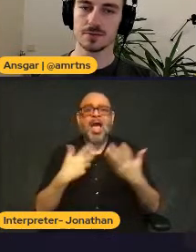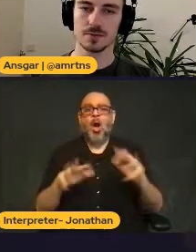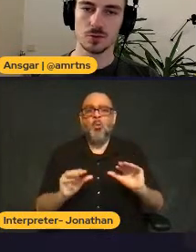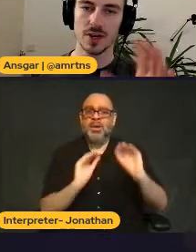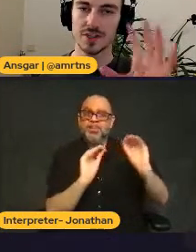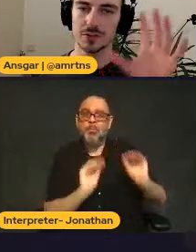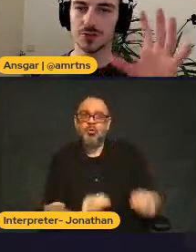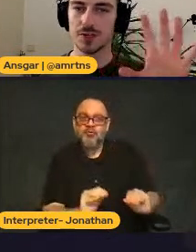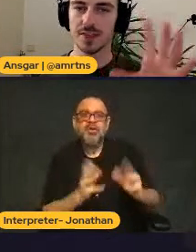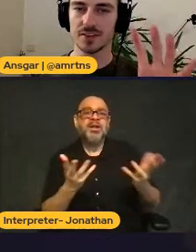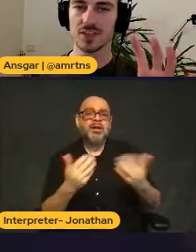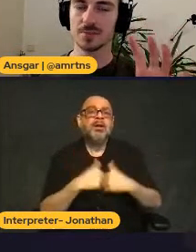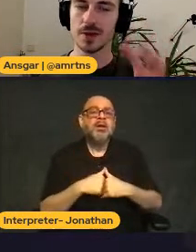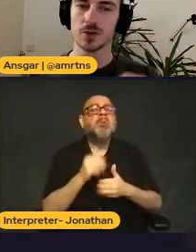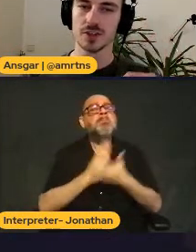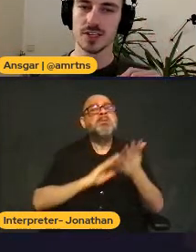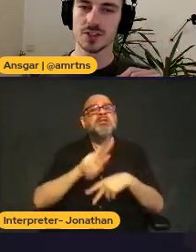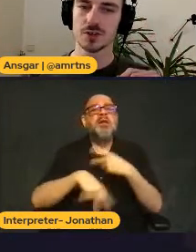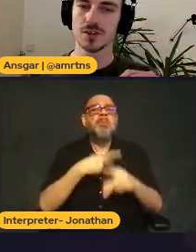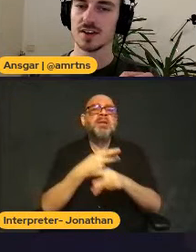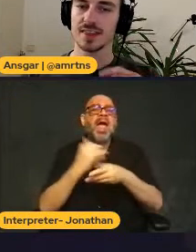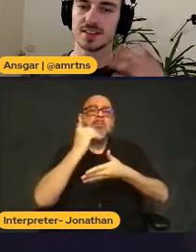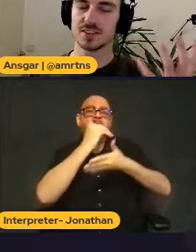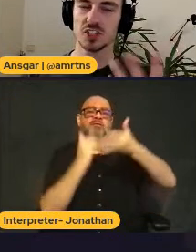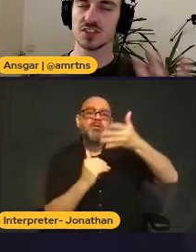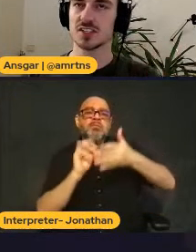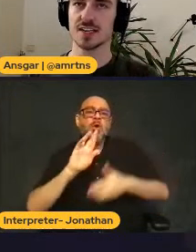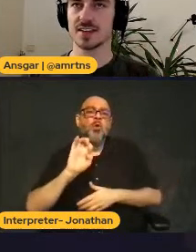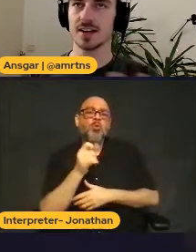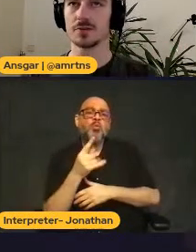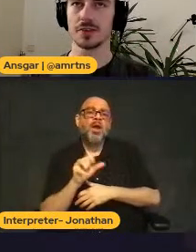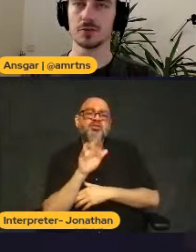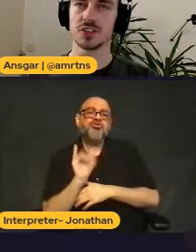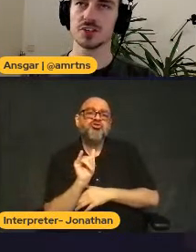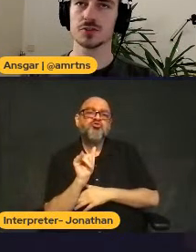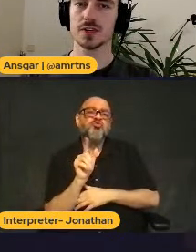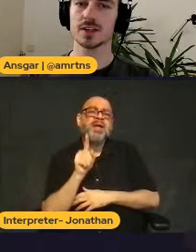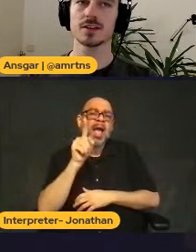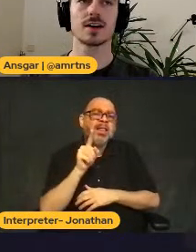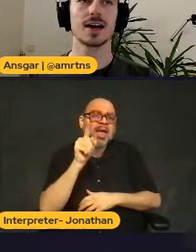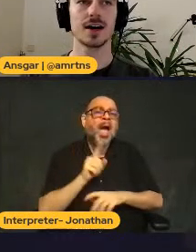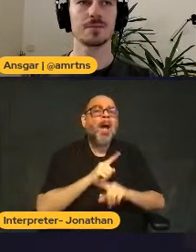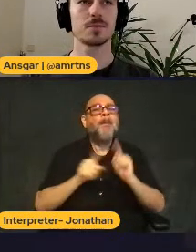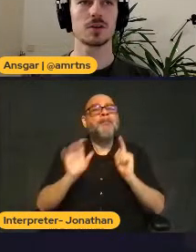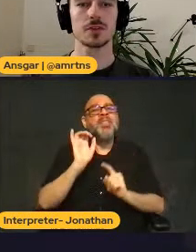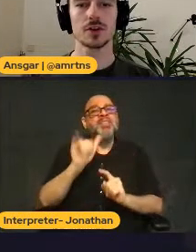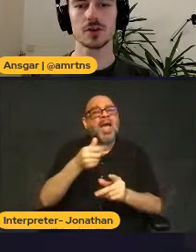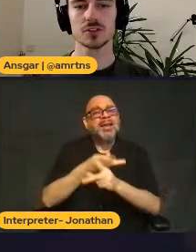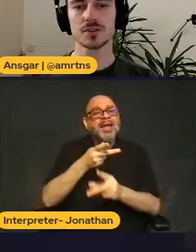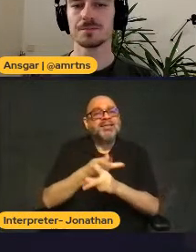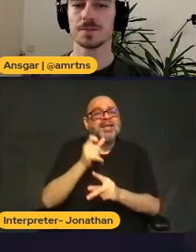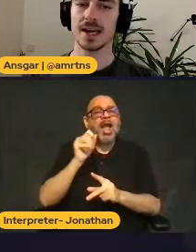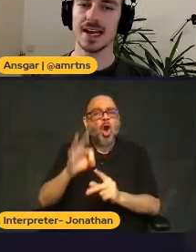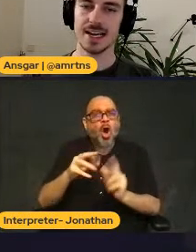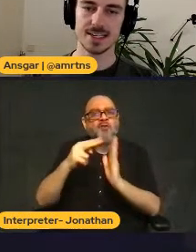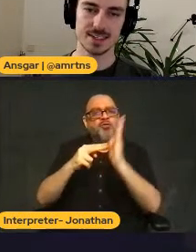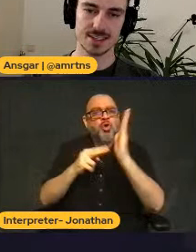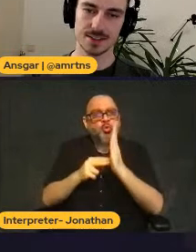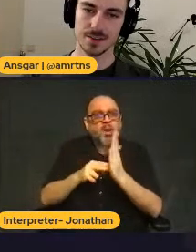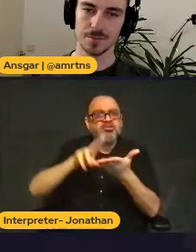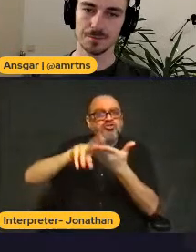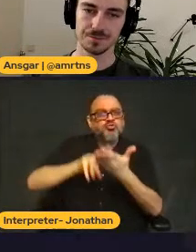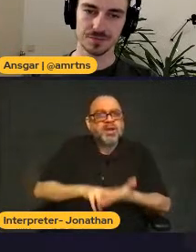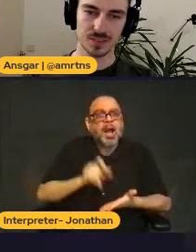of registry at the top I won't go into, that just takes care of the registering of those,